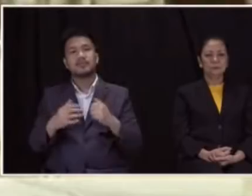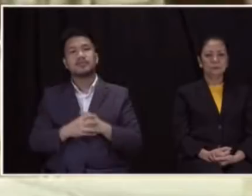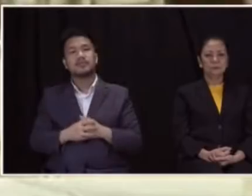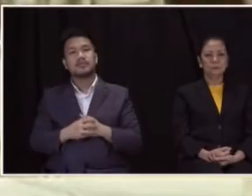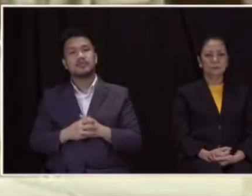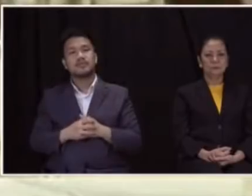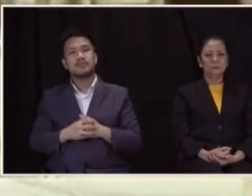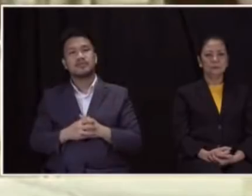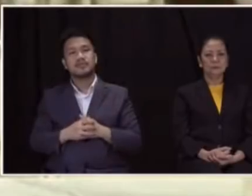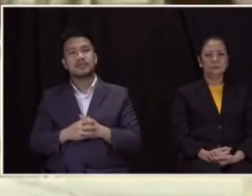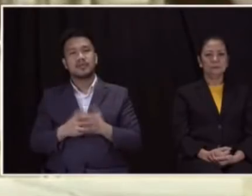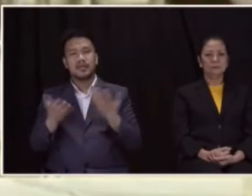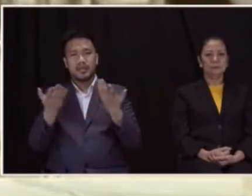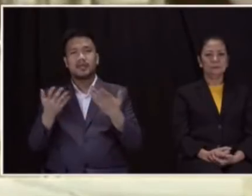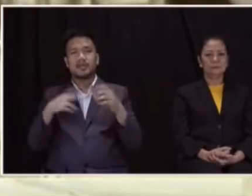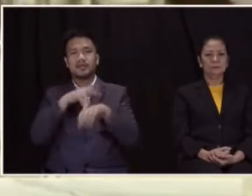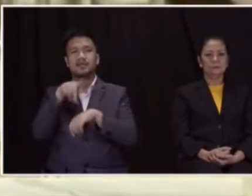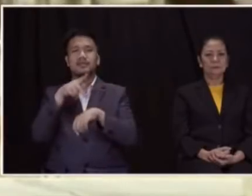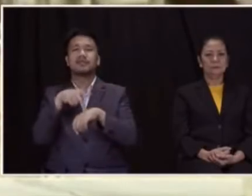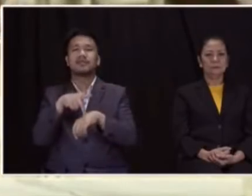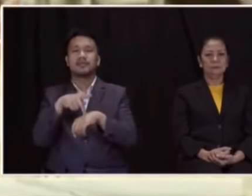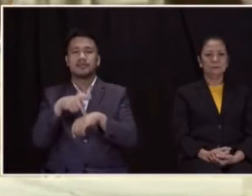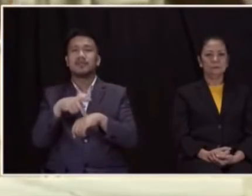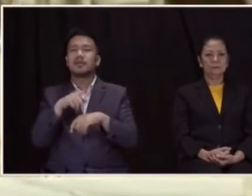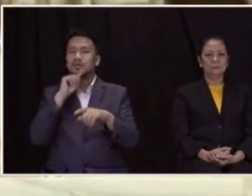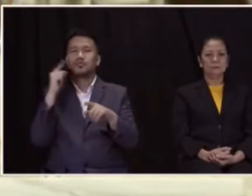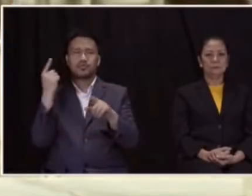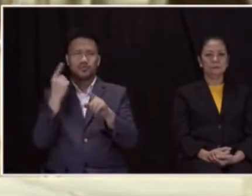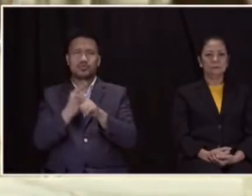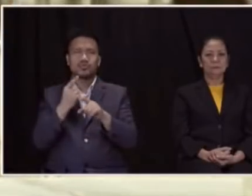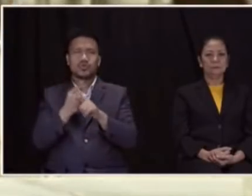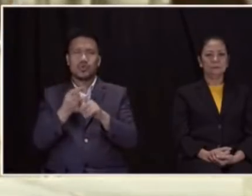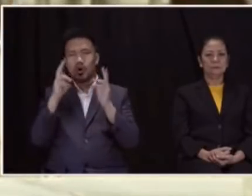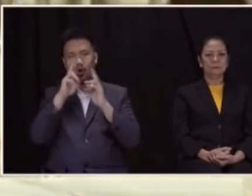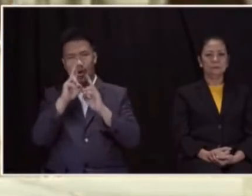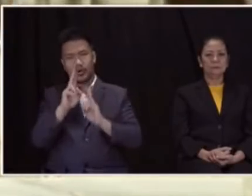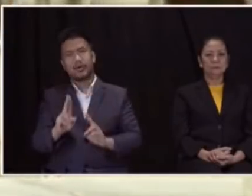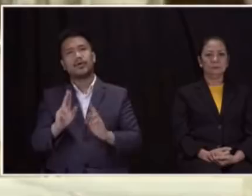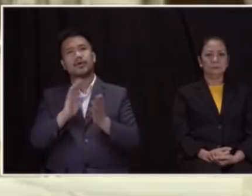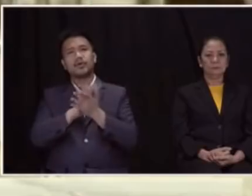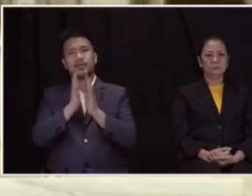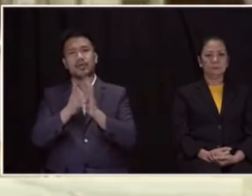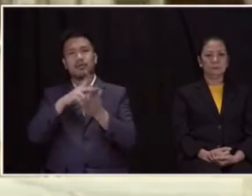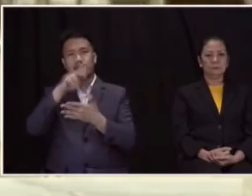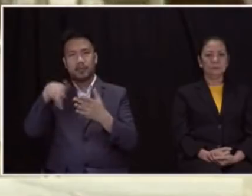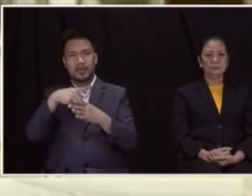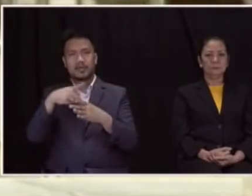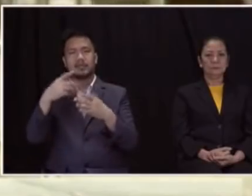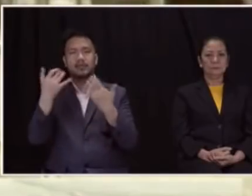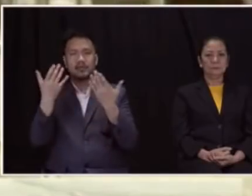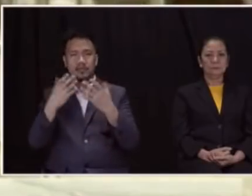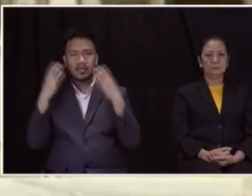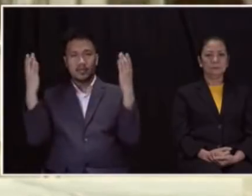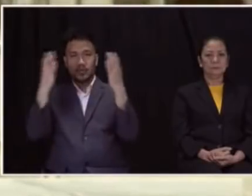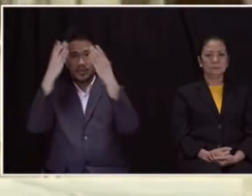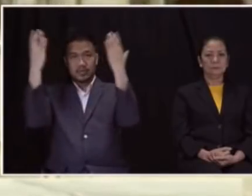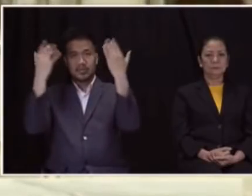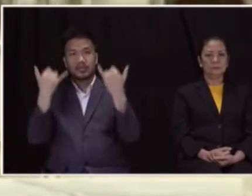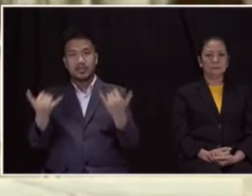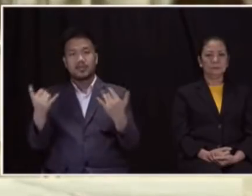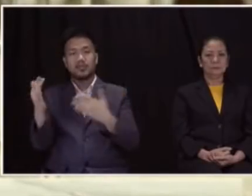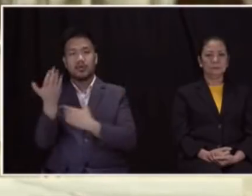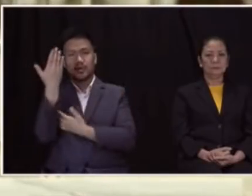of Pope Francis here in the Philippines, a real privilege to be part of this celebration this morning. What we